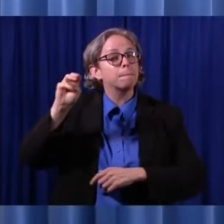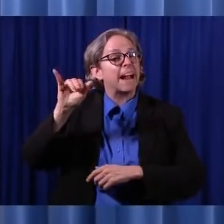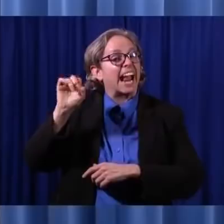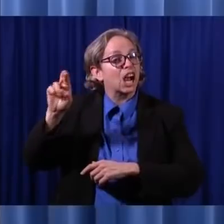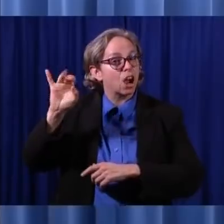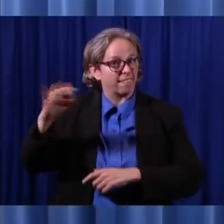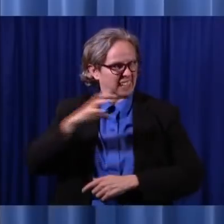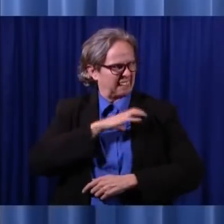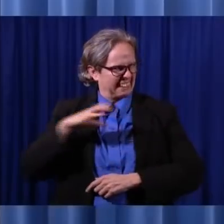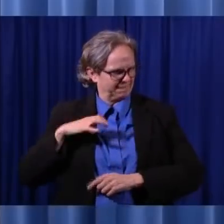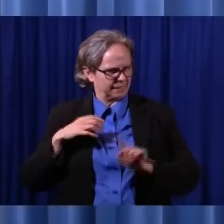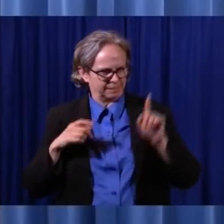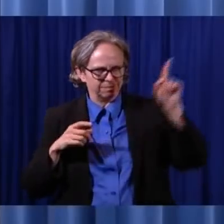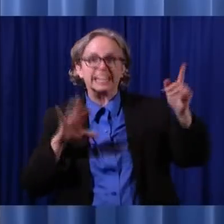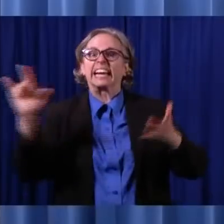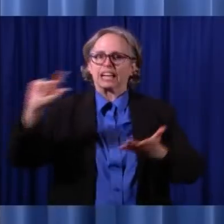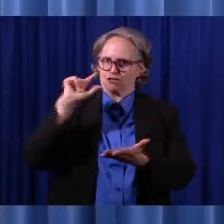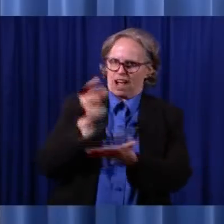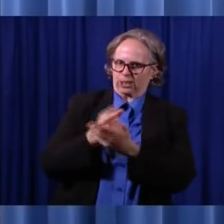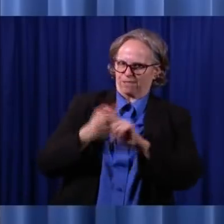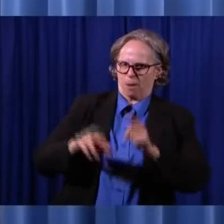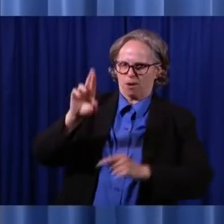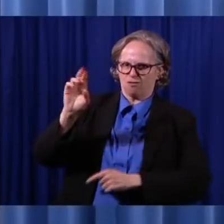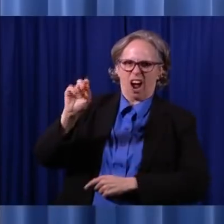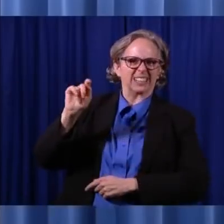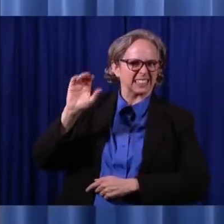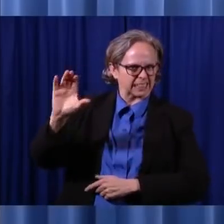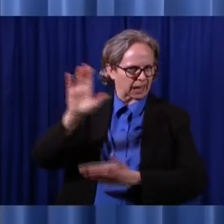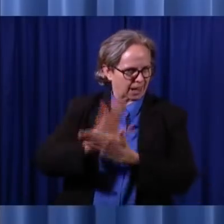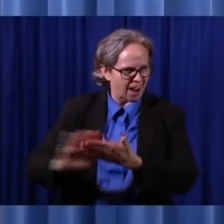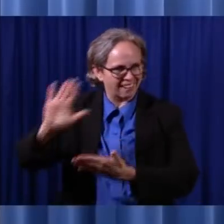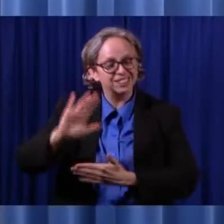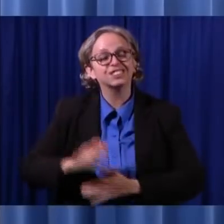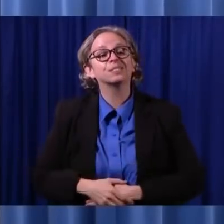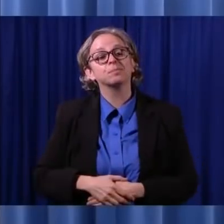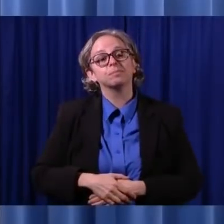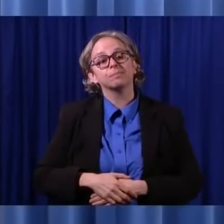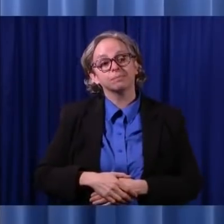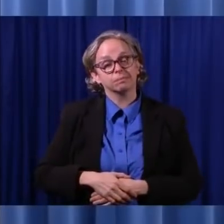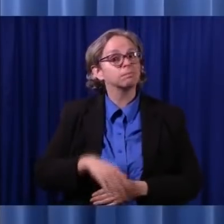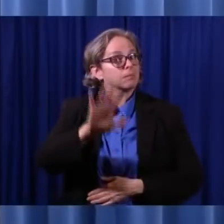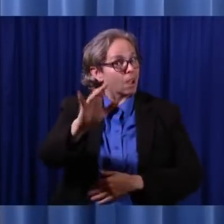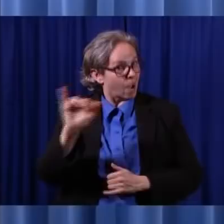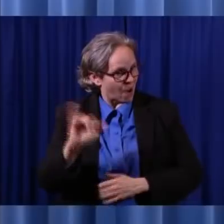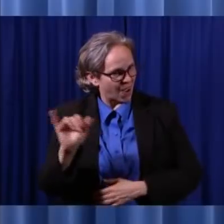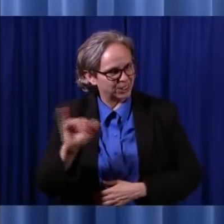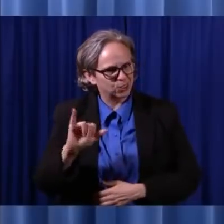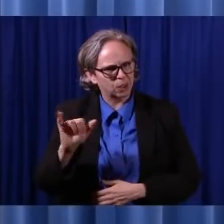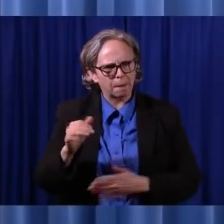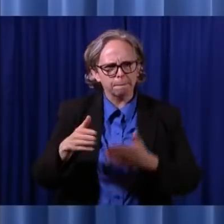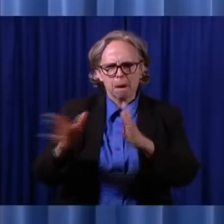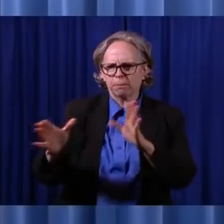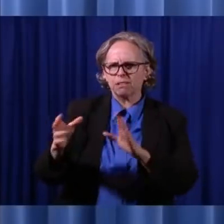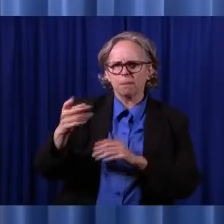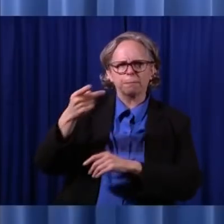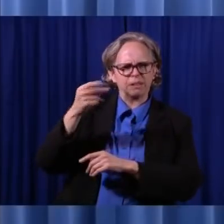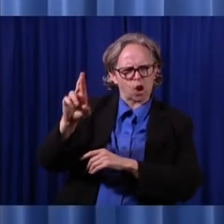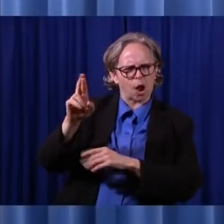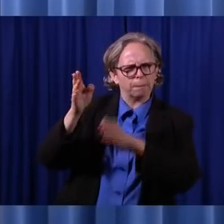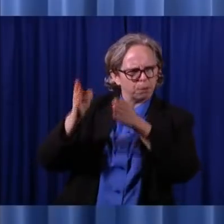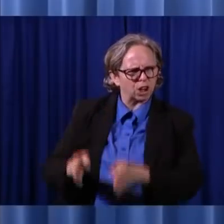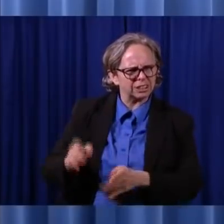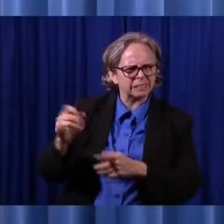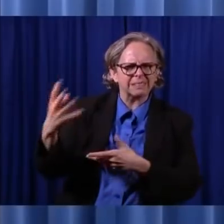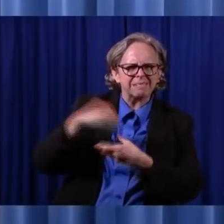Risaka. Claire has been the government relations person there for many, many, many years, and she's a real pro